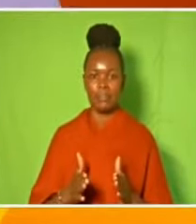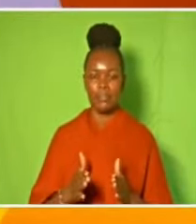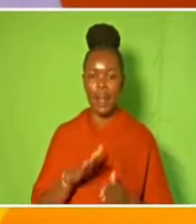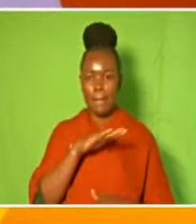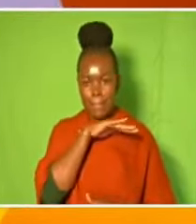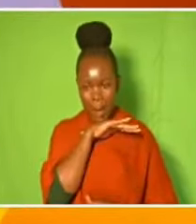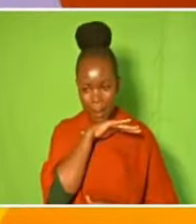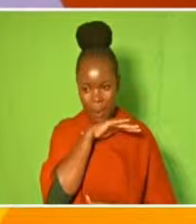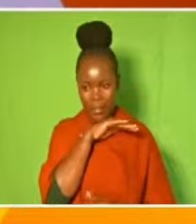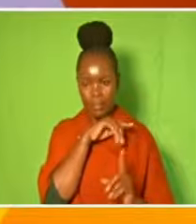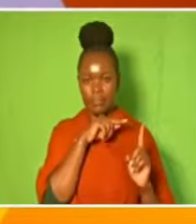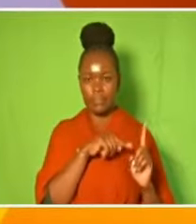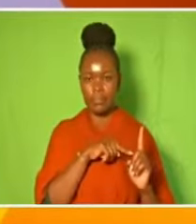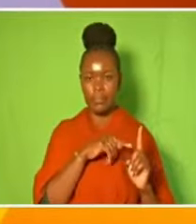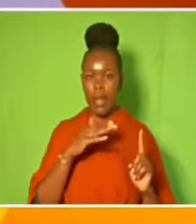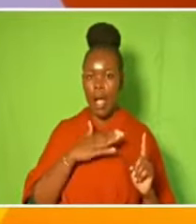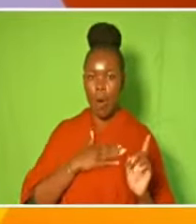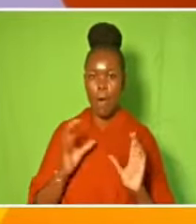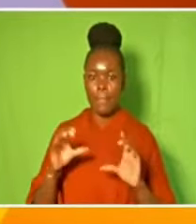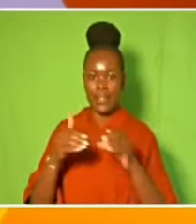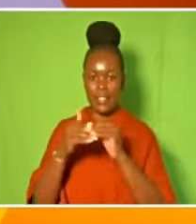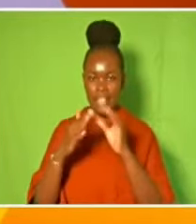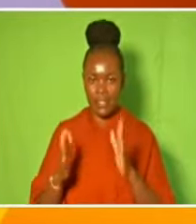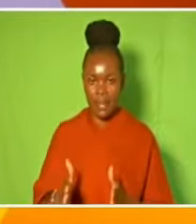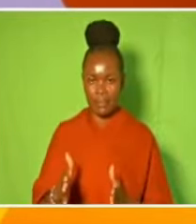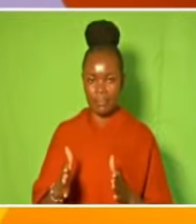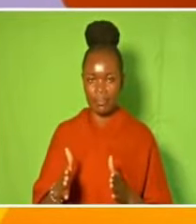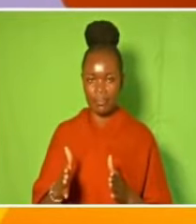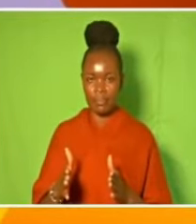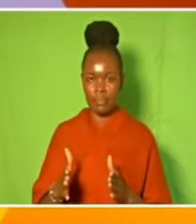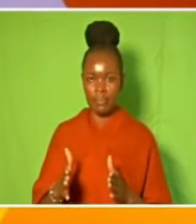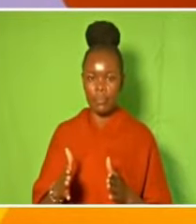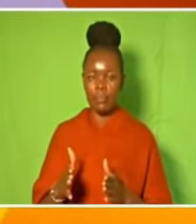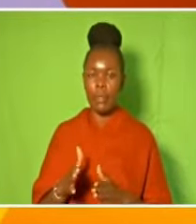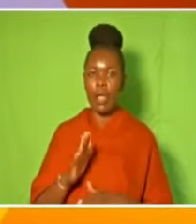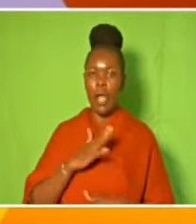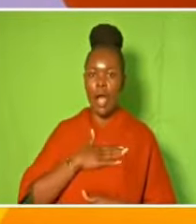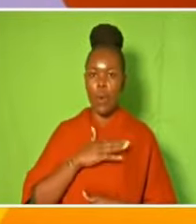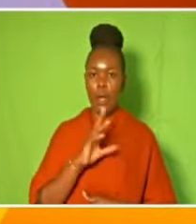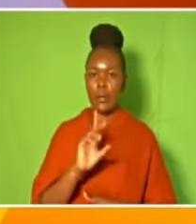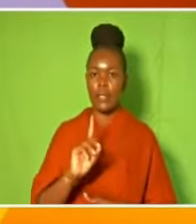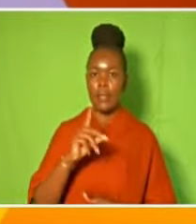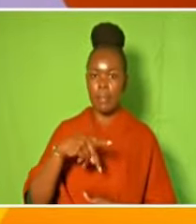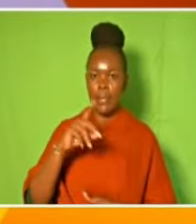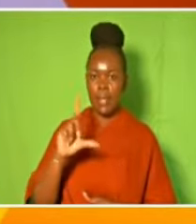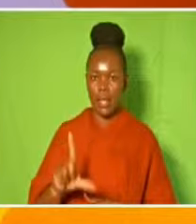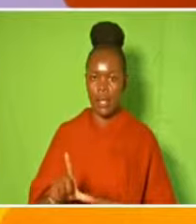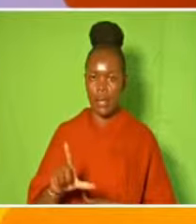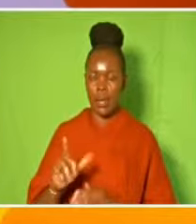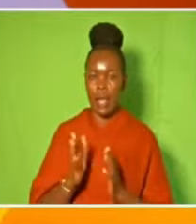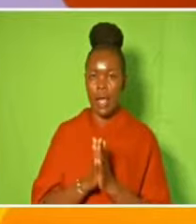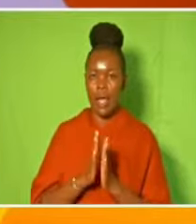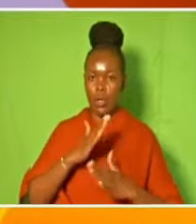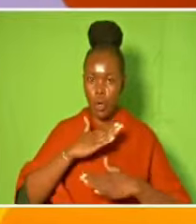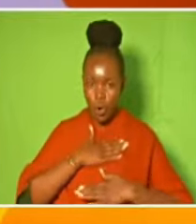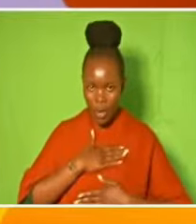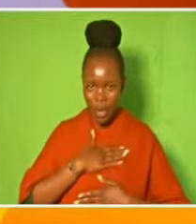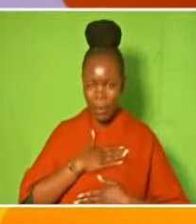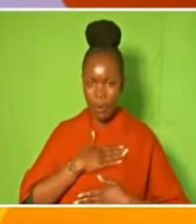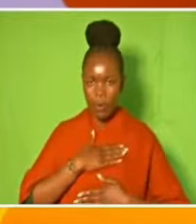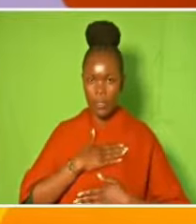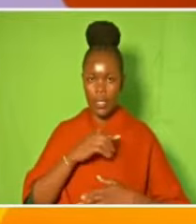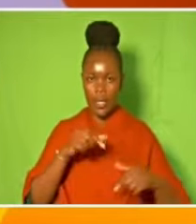Baba, our party leader, our DPLs, and honorable